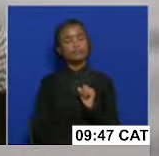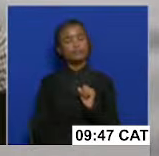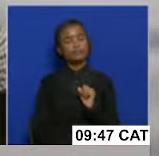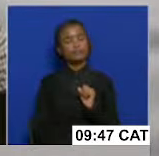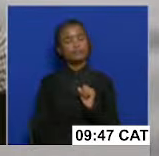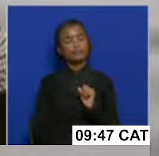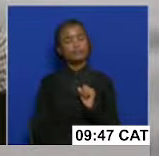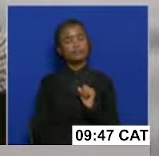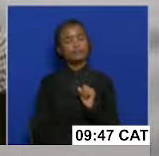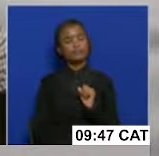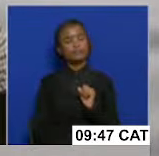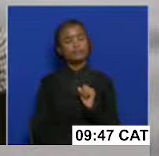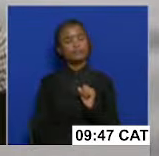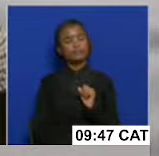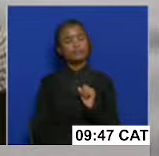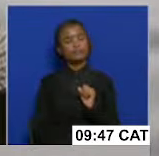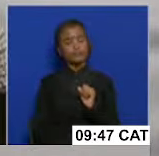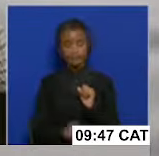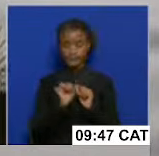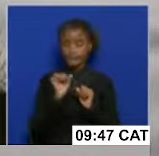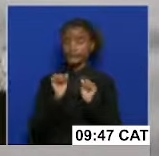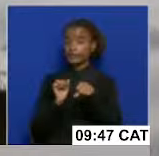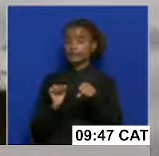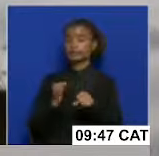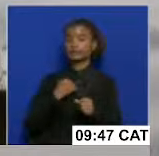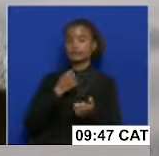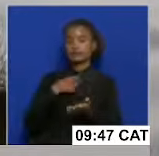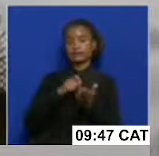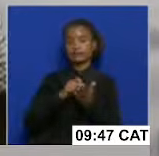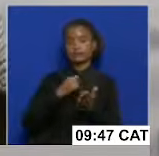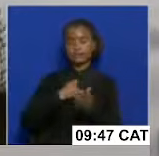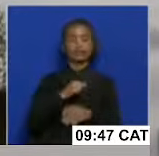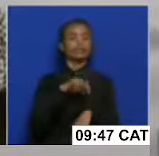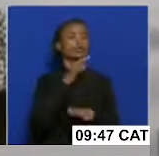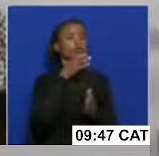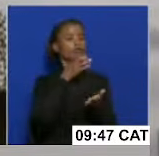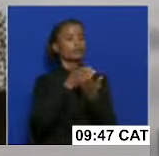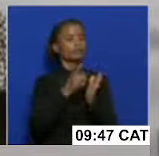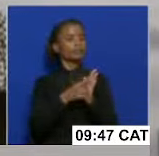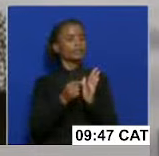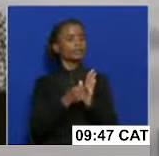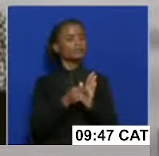Confirm. It's my signature. Thank you. And confirm the date into the record, please.